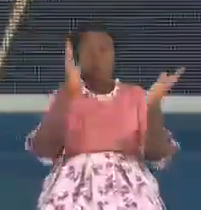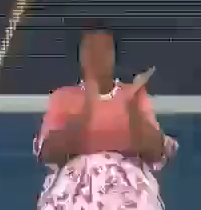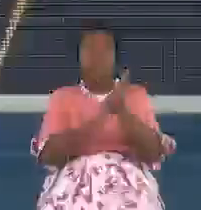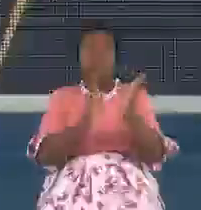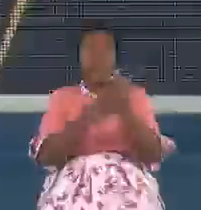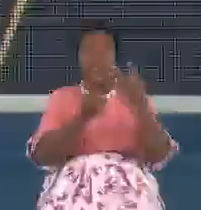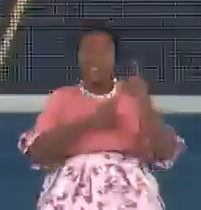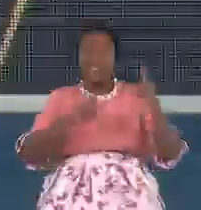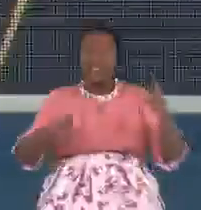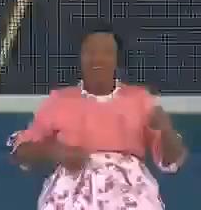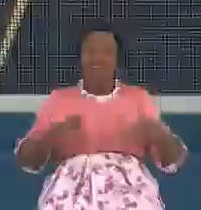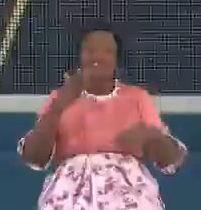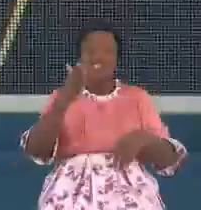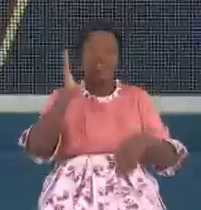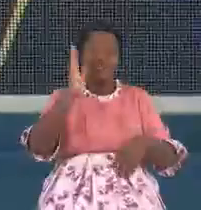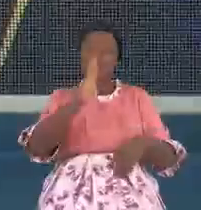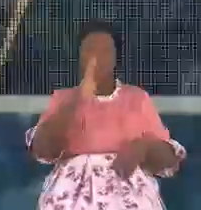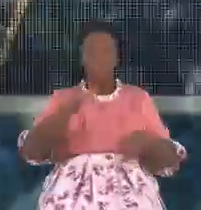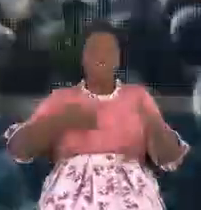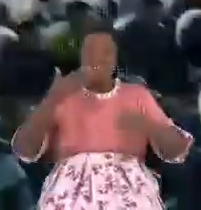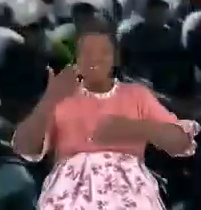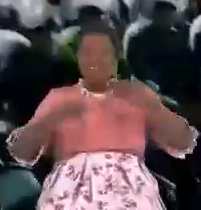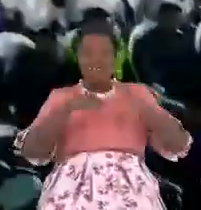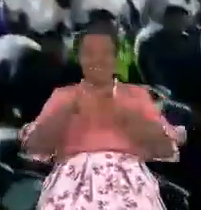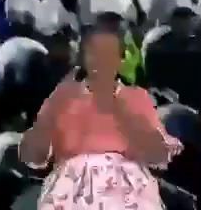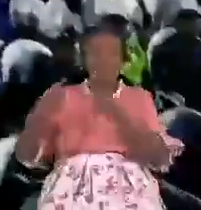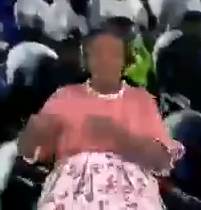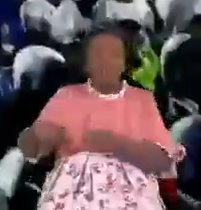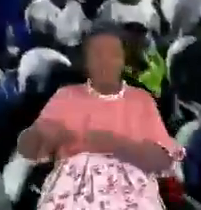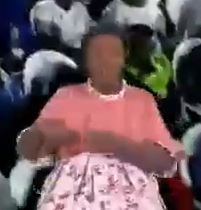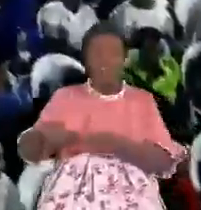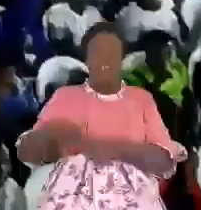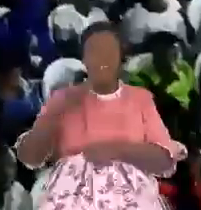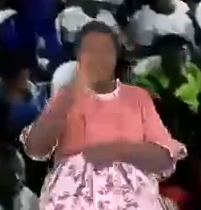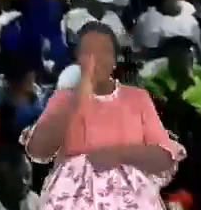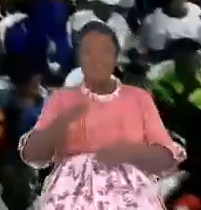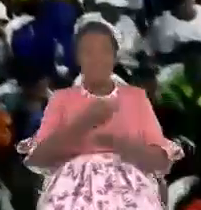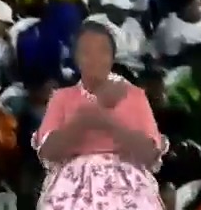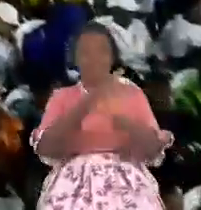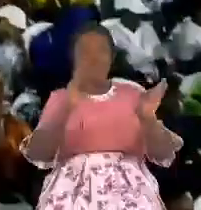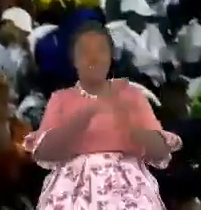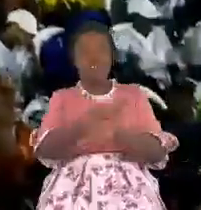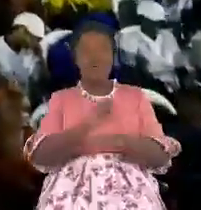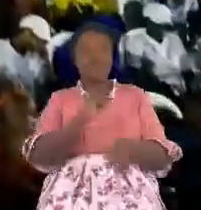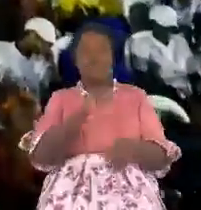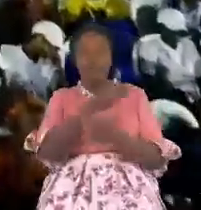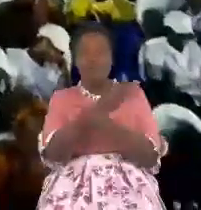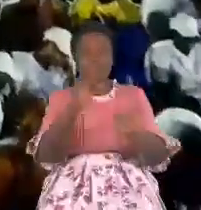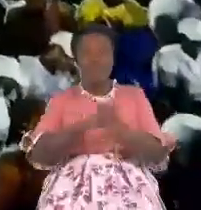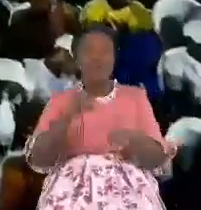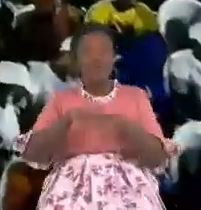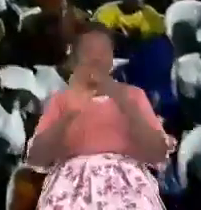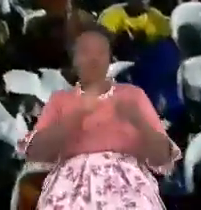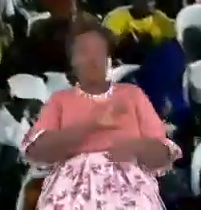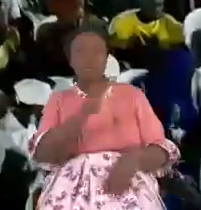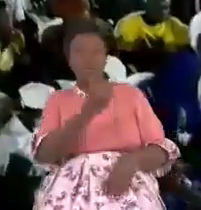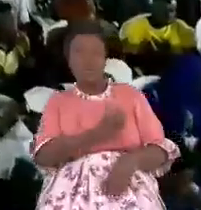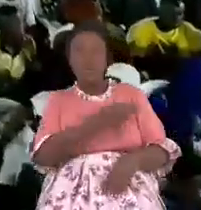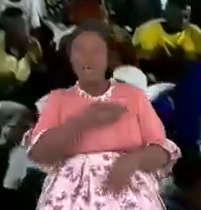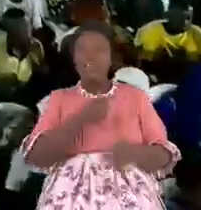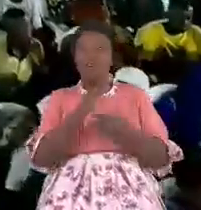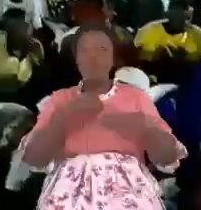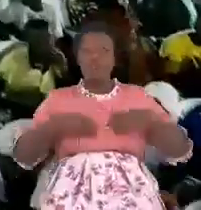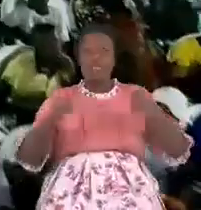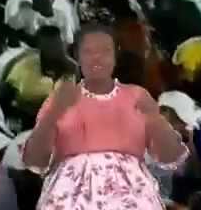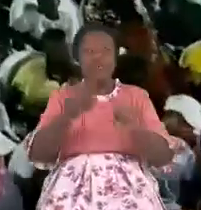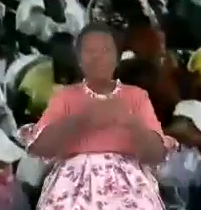with joy in your heart there will be freedom in your soul that be healing for every sickness